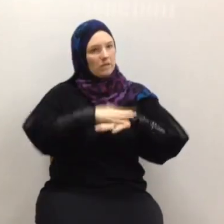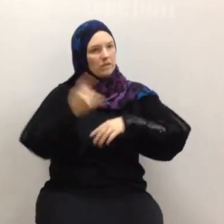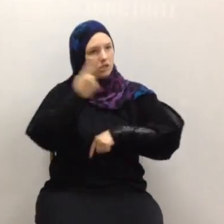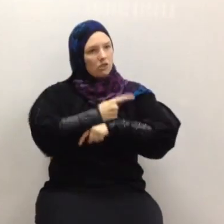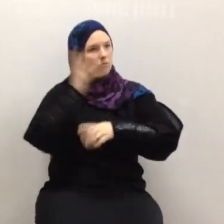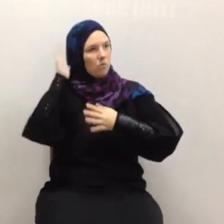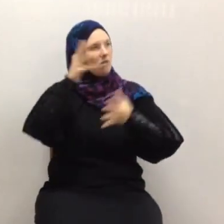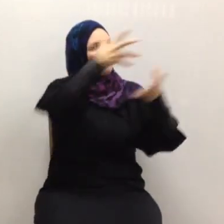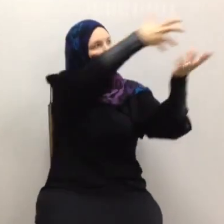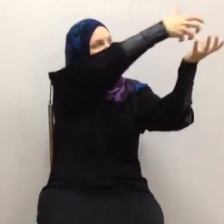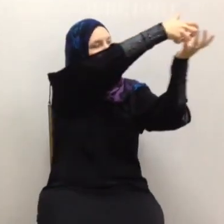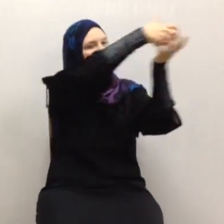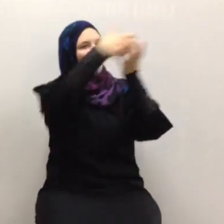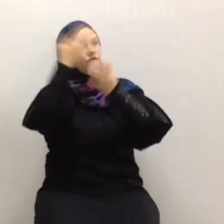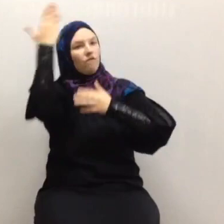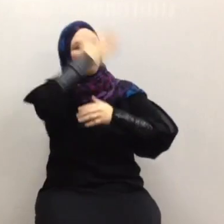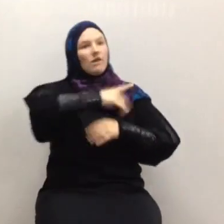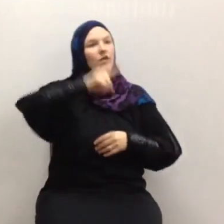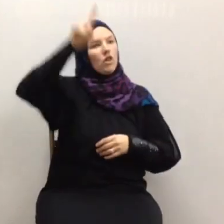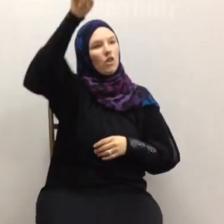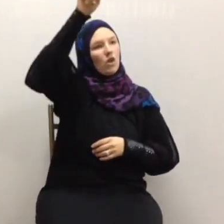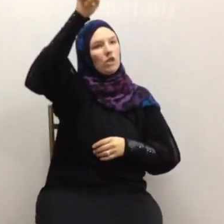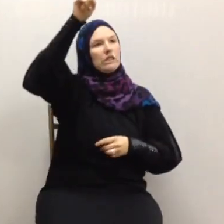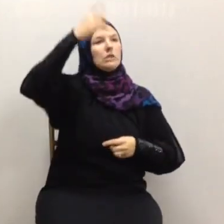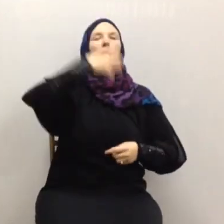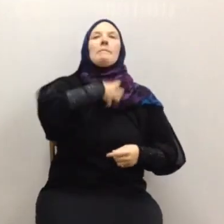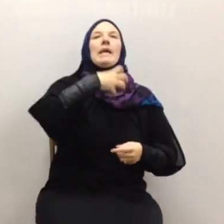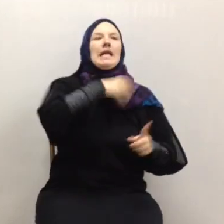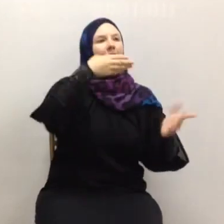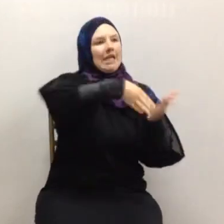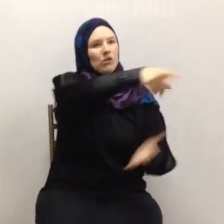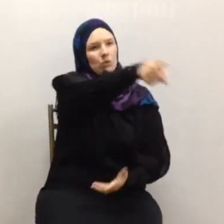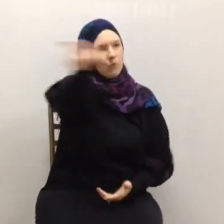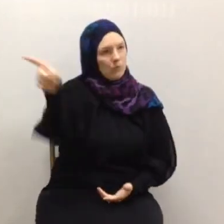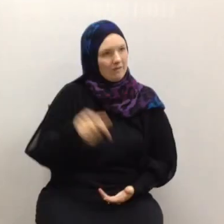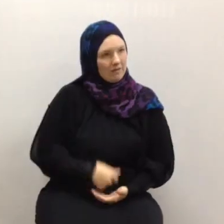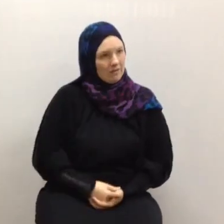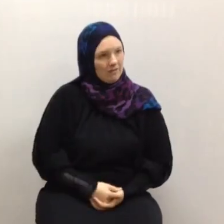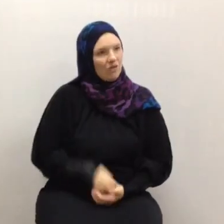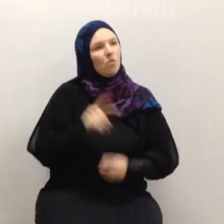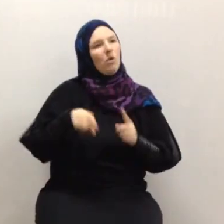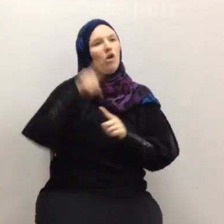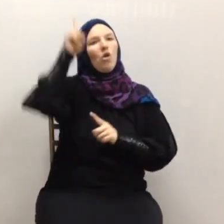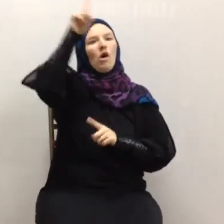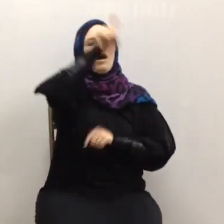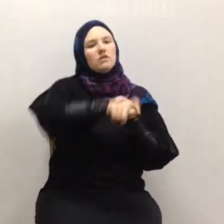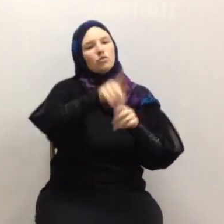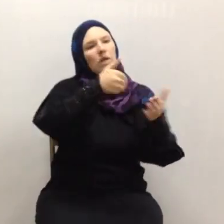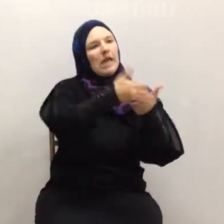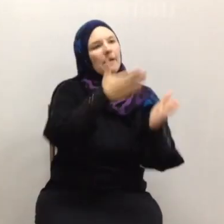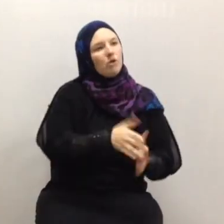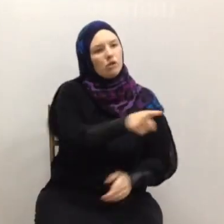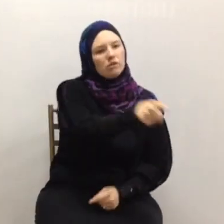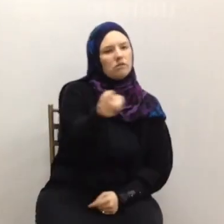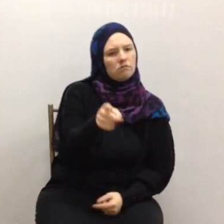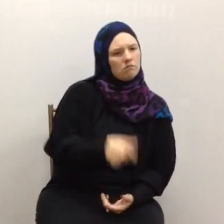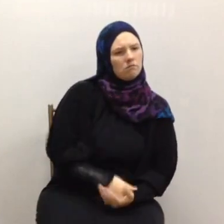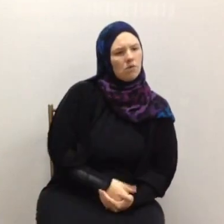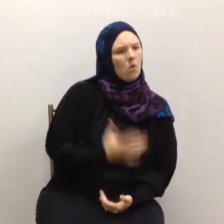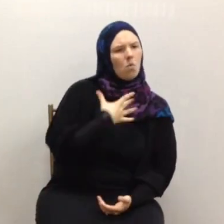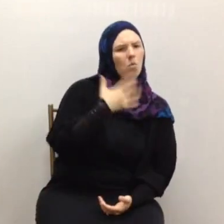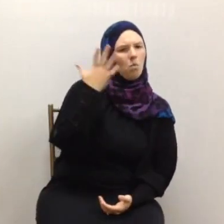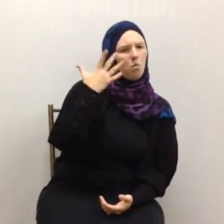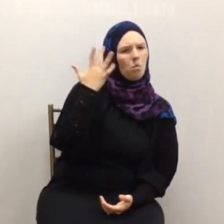complain against you. So when Allah asks them, why don't you believe in my book, in